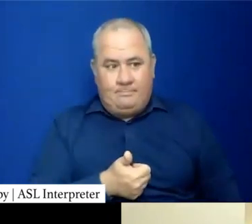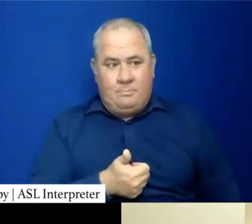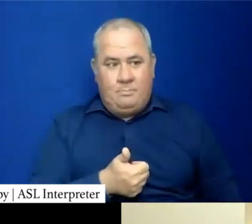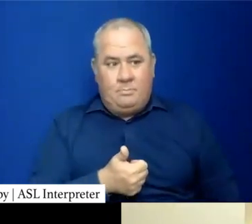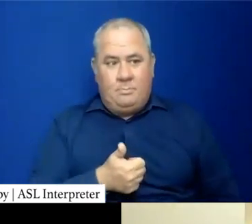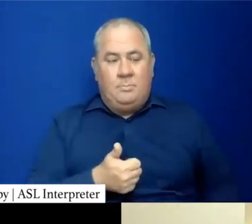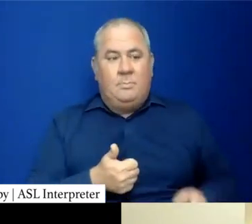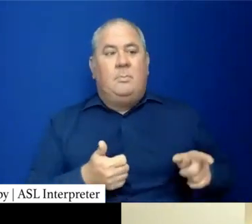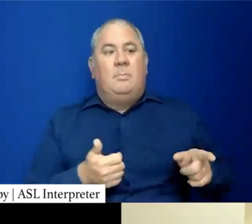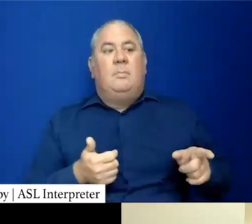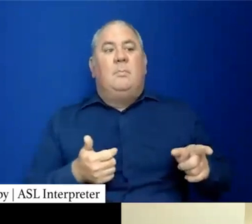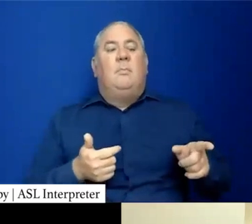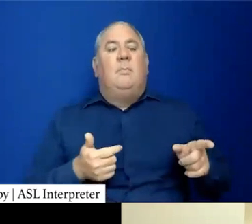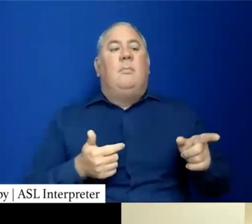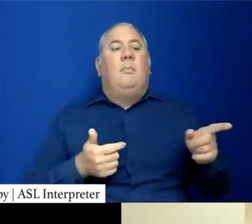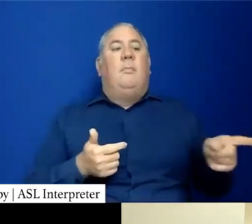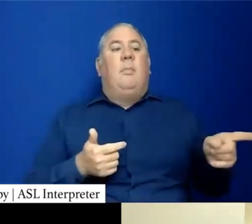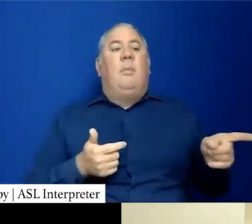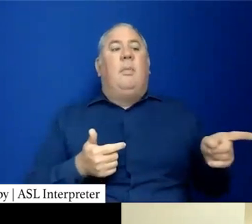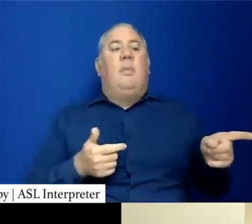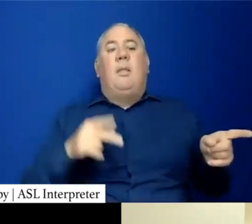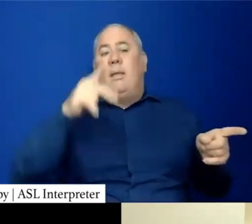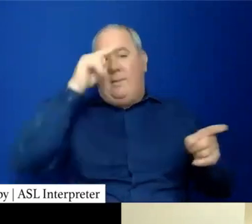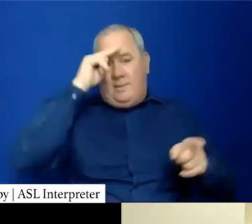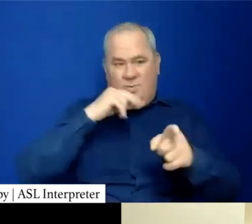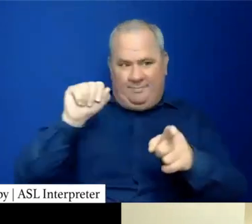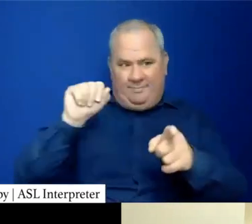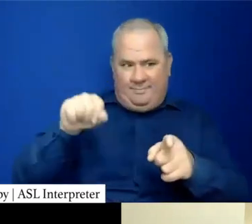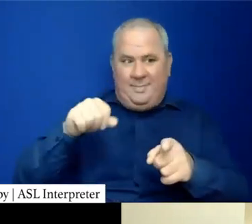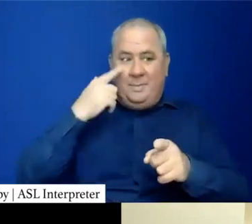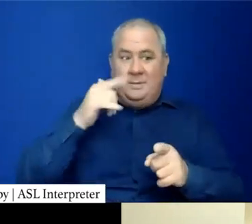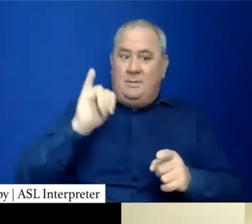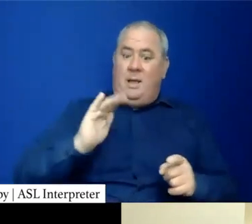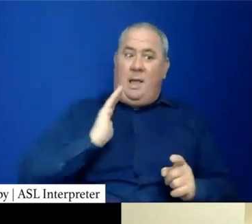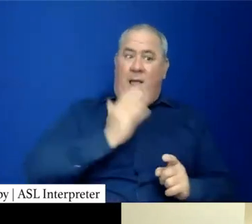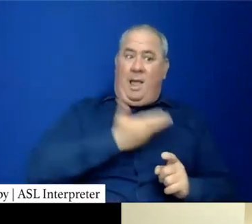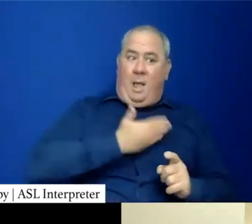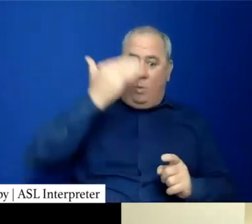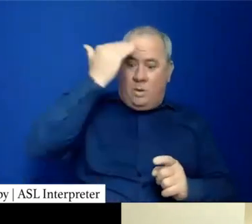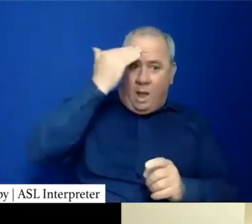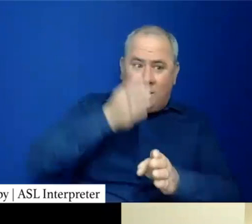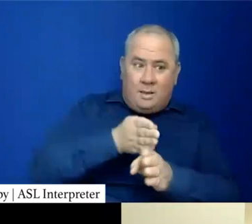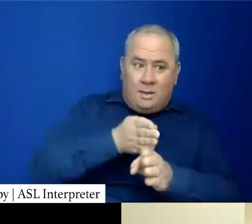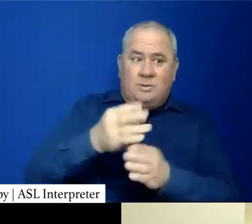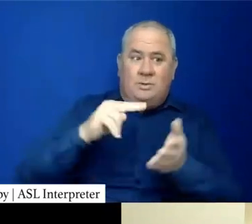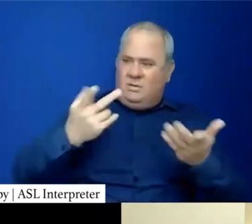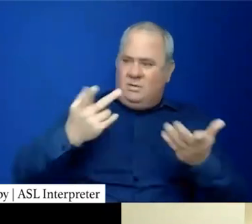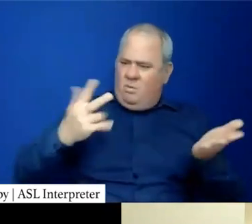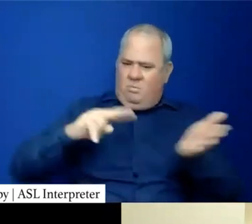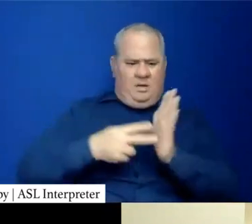Particularly, yeah, if we're using our intimate knowledge of what disability feels like and having a disabled body or mind feels like